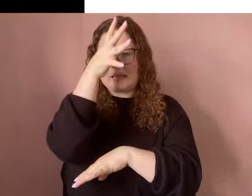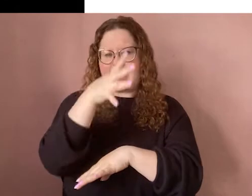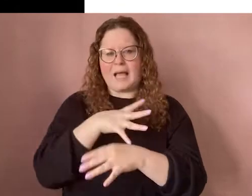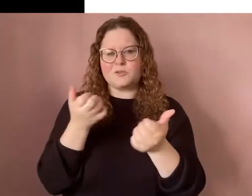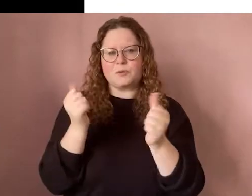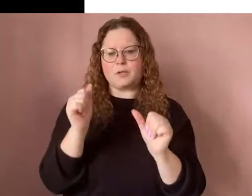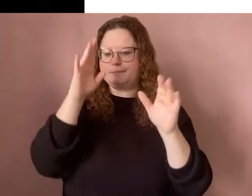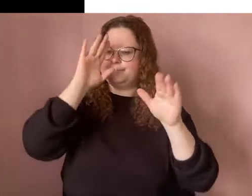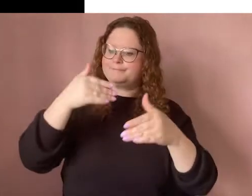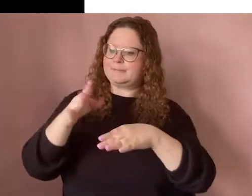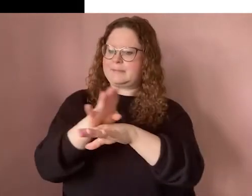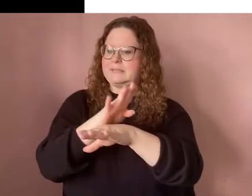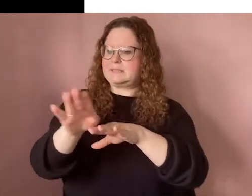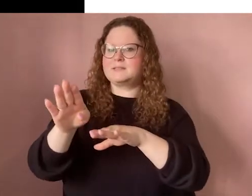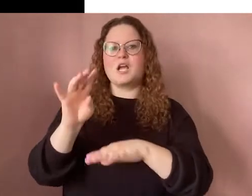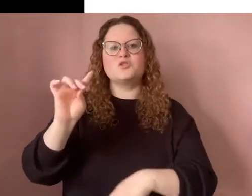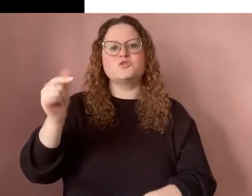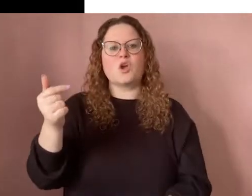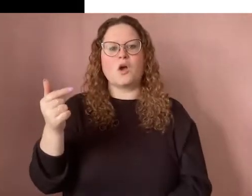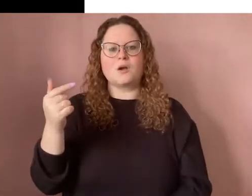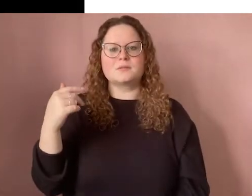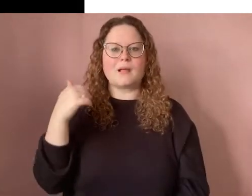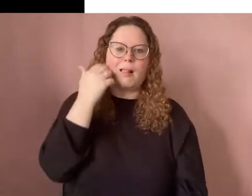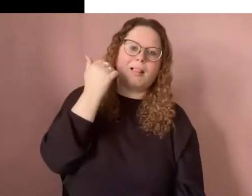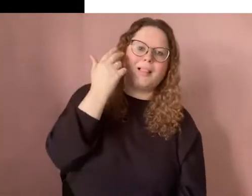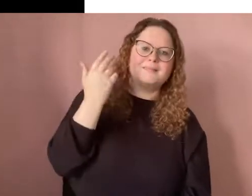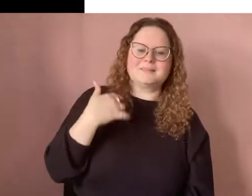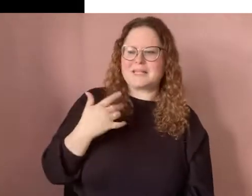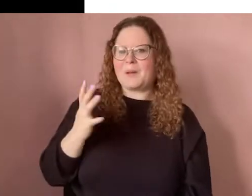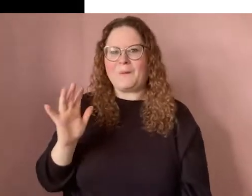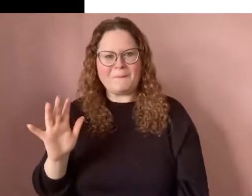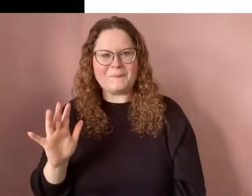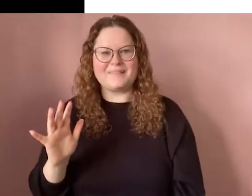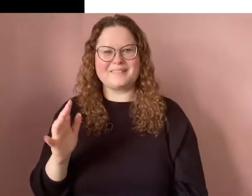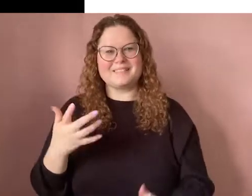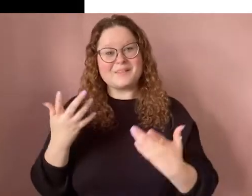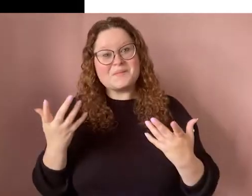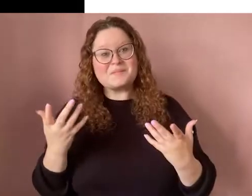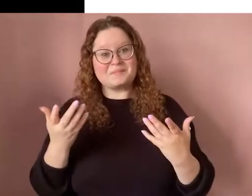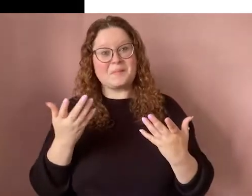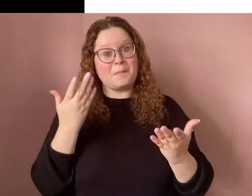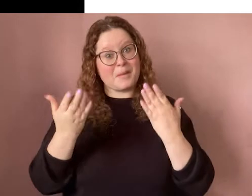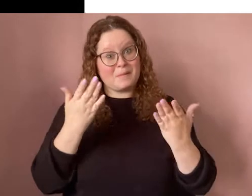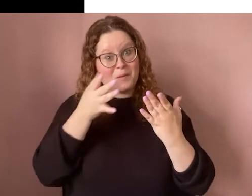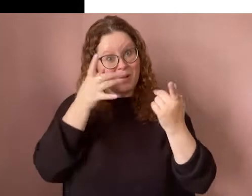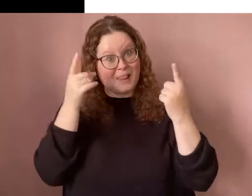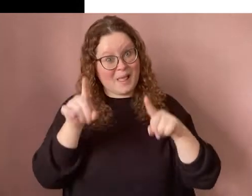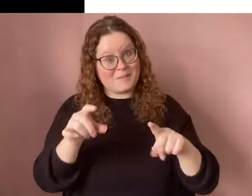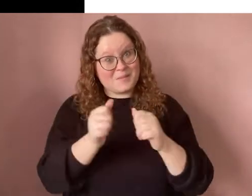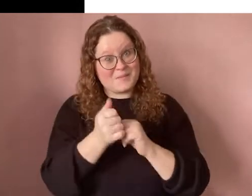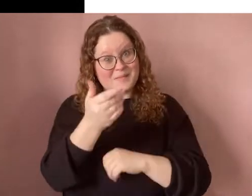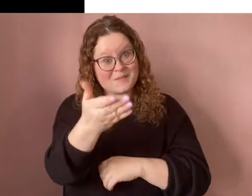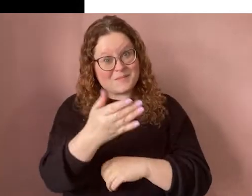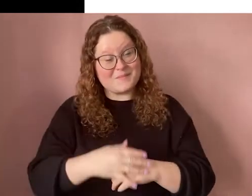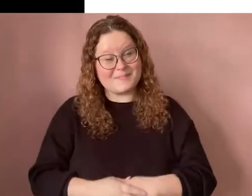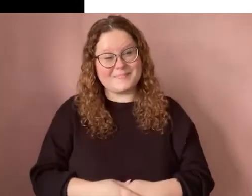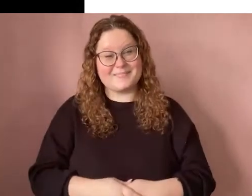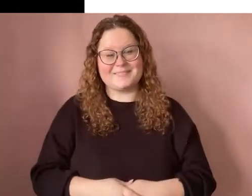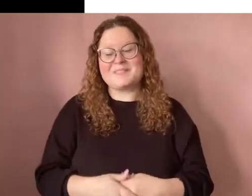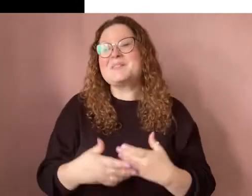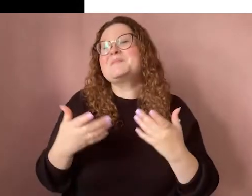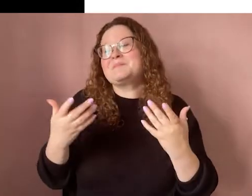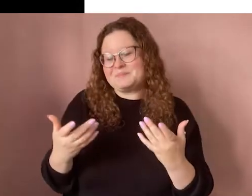business and, the dog crying on his face. Those are the winners, Bill. This could be our biggest hit yet for National Accessibility